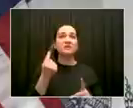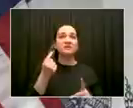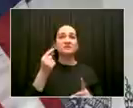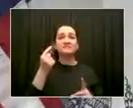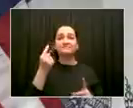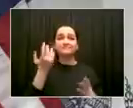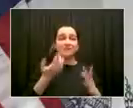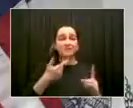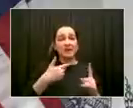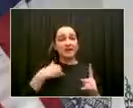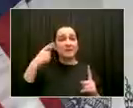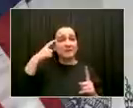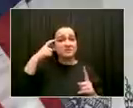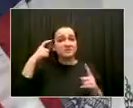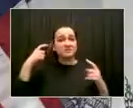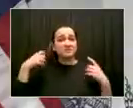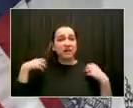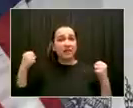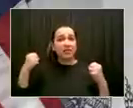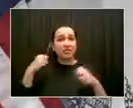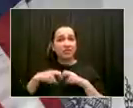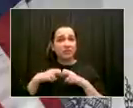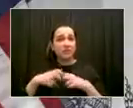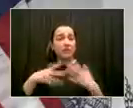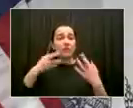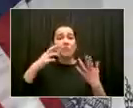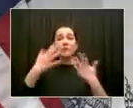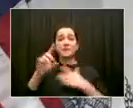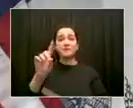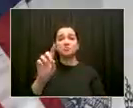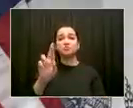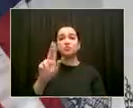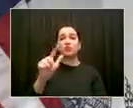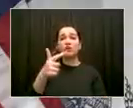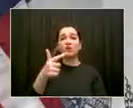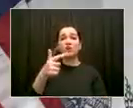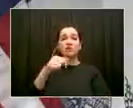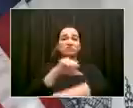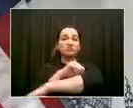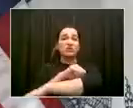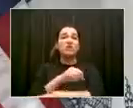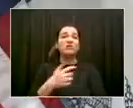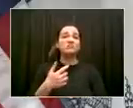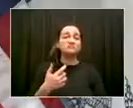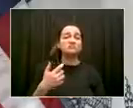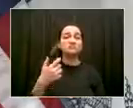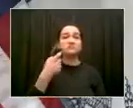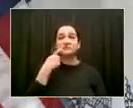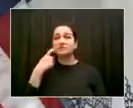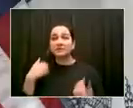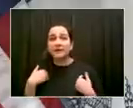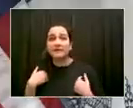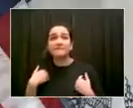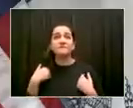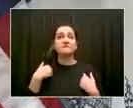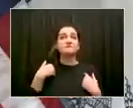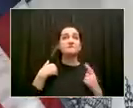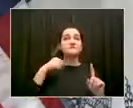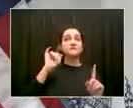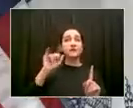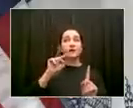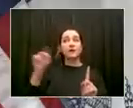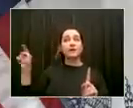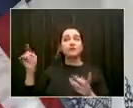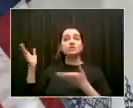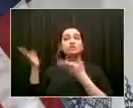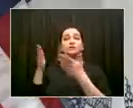services, or more on point, the lack of access to services. Many, if not most, of the counseling services to address